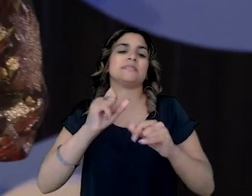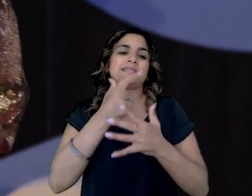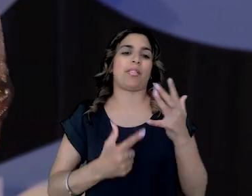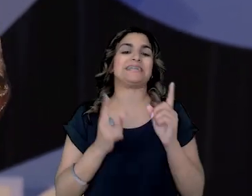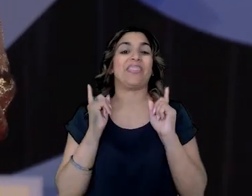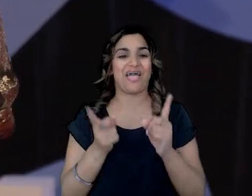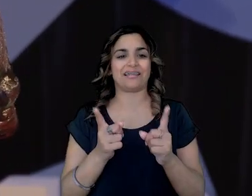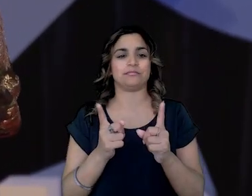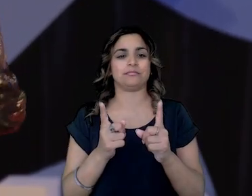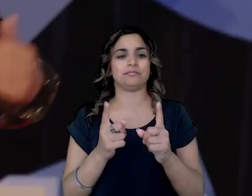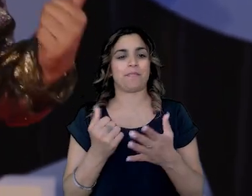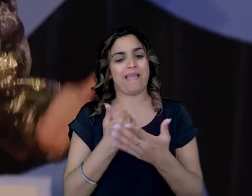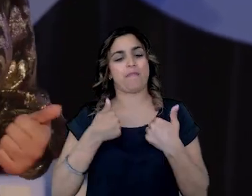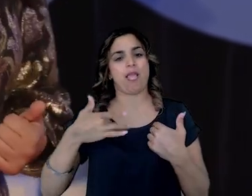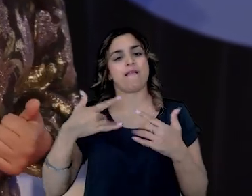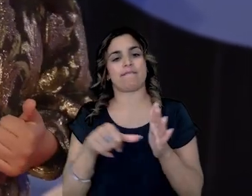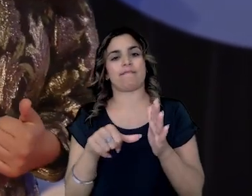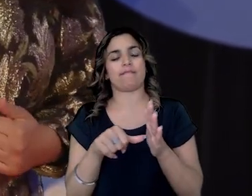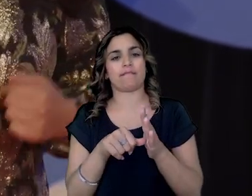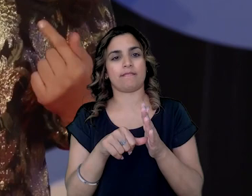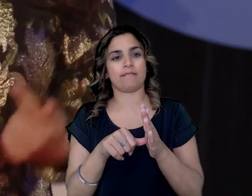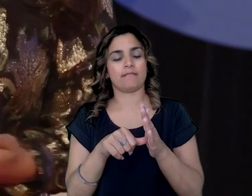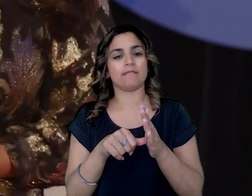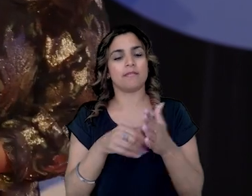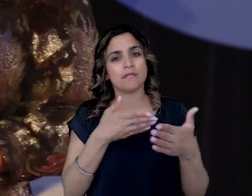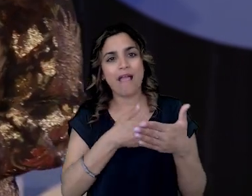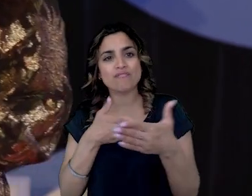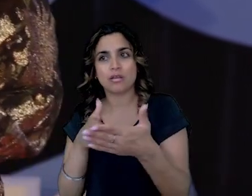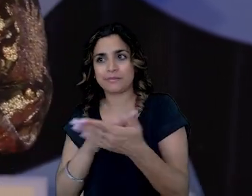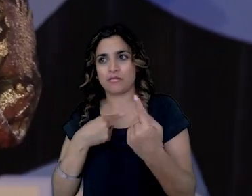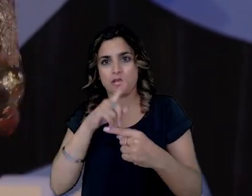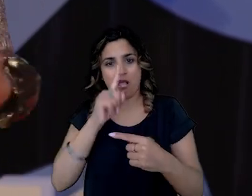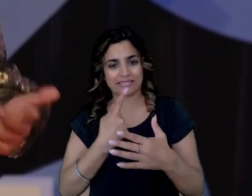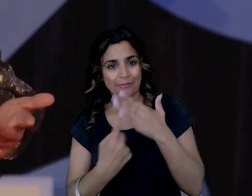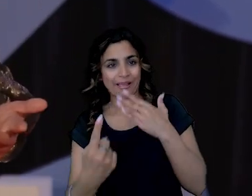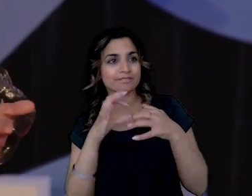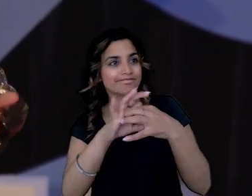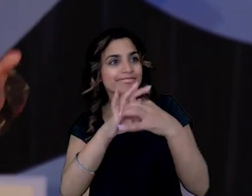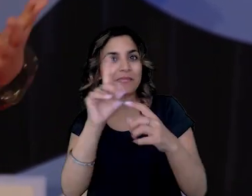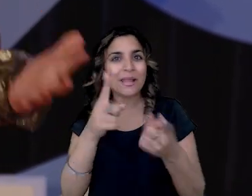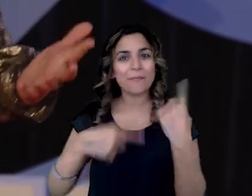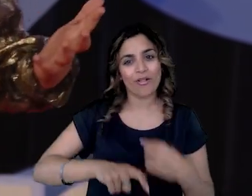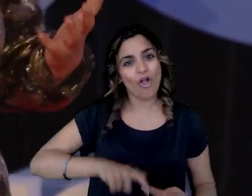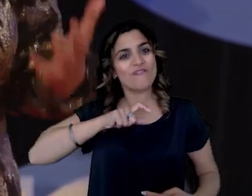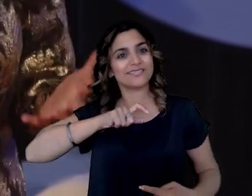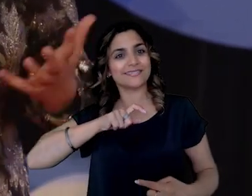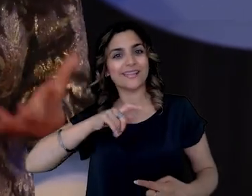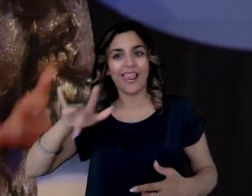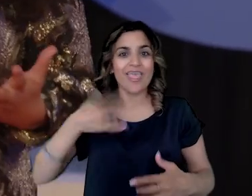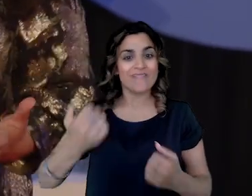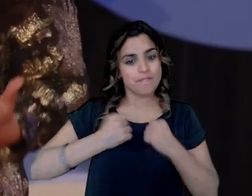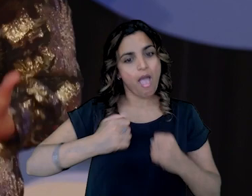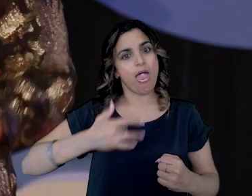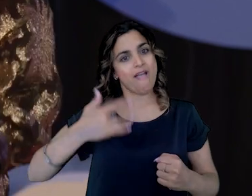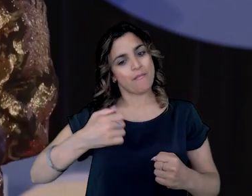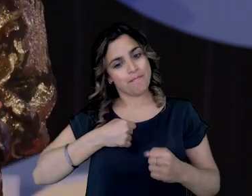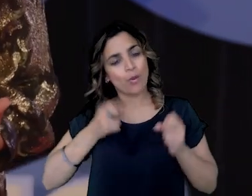many disabled people to live independently to be connected with others to be confident and just to live the lives